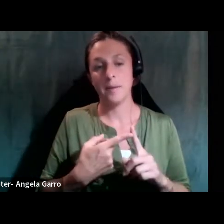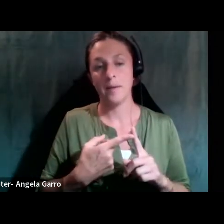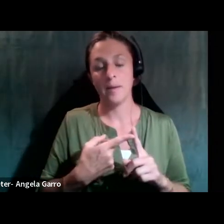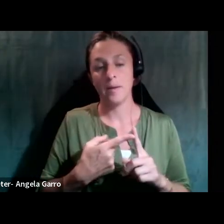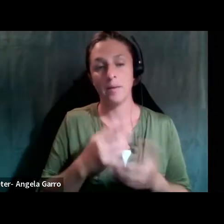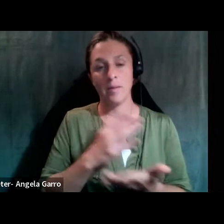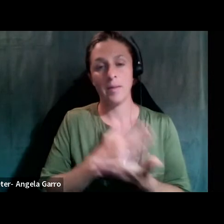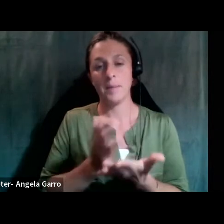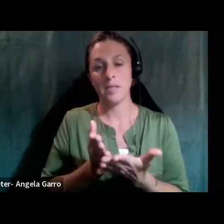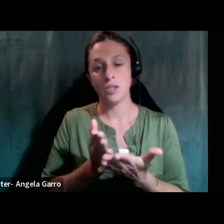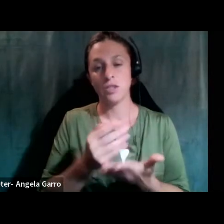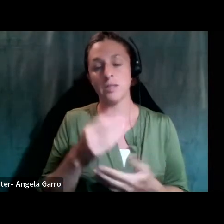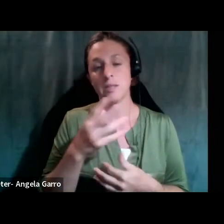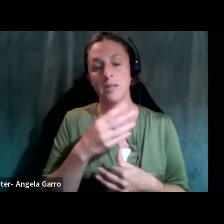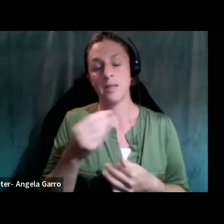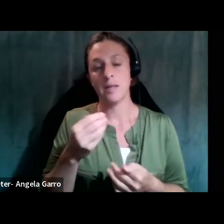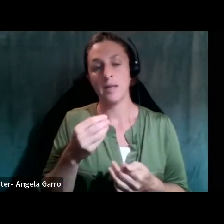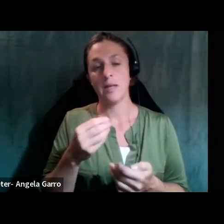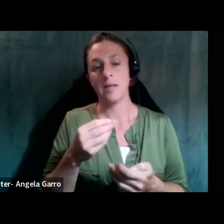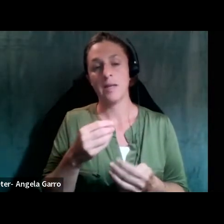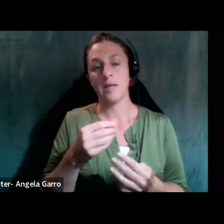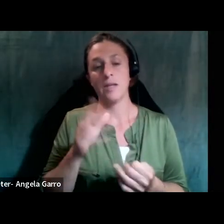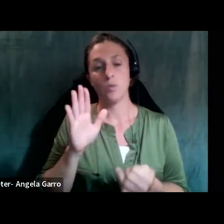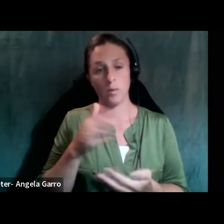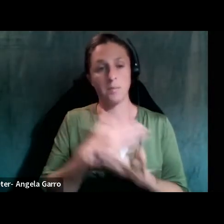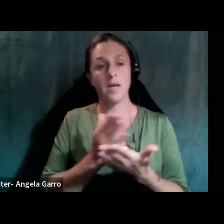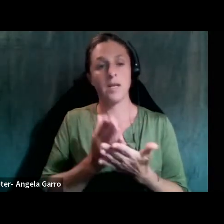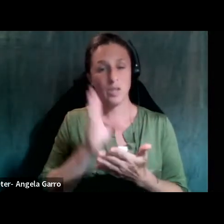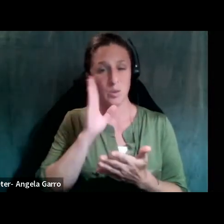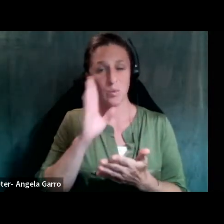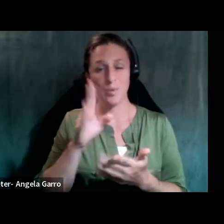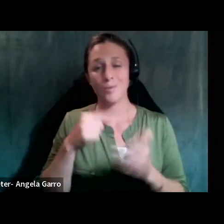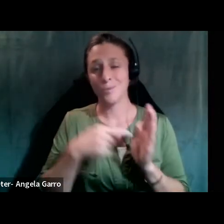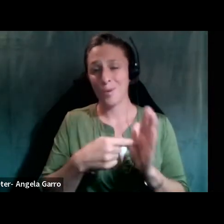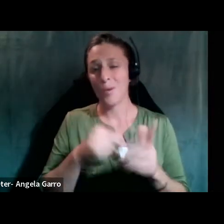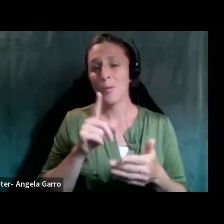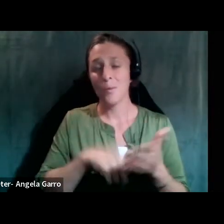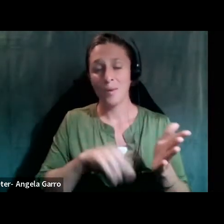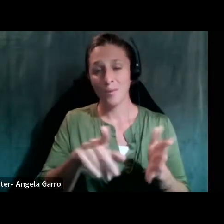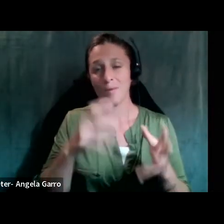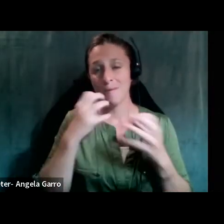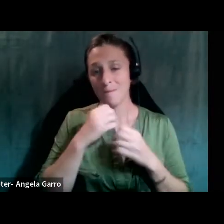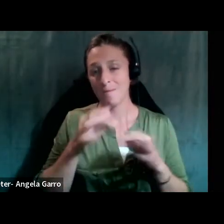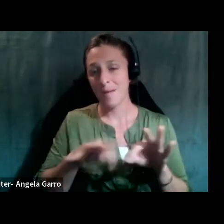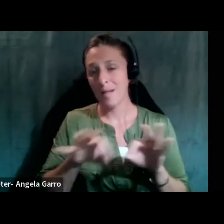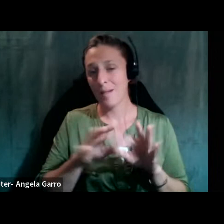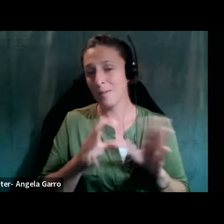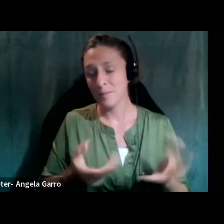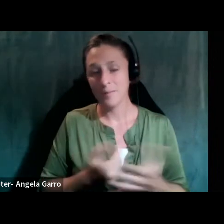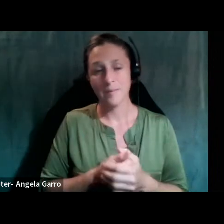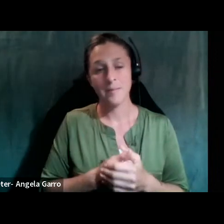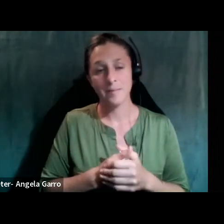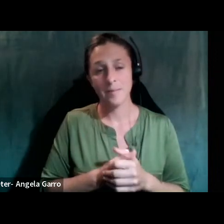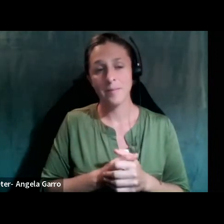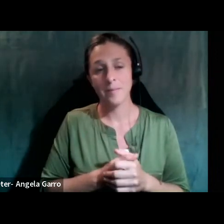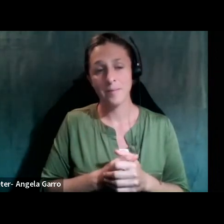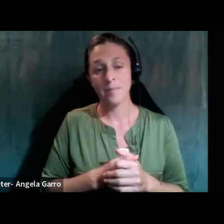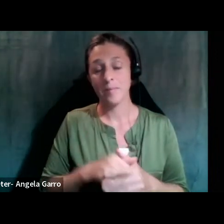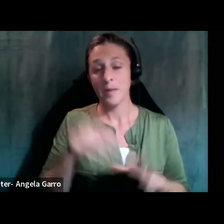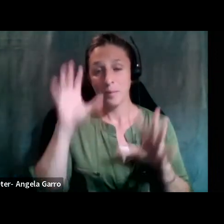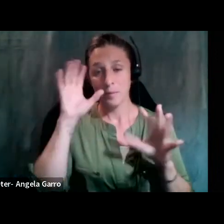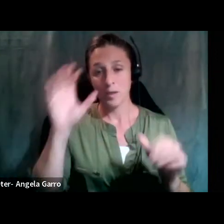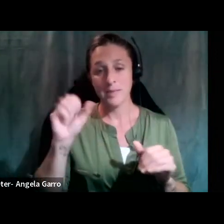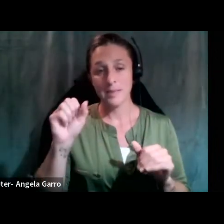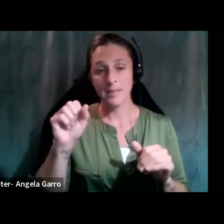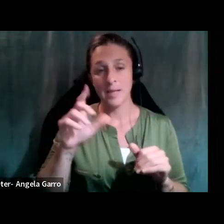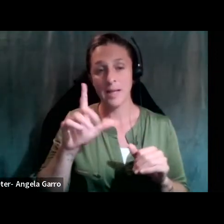the budget, and your budget will reflect what your values are. And you were President Land, you were talking